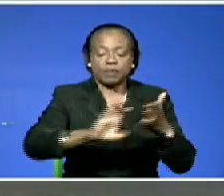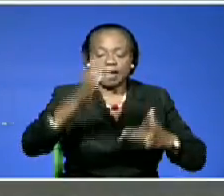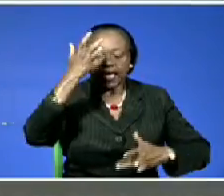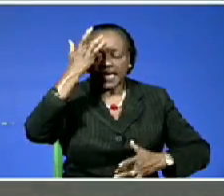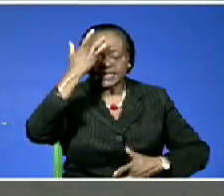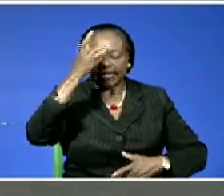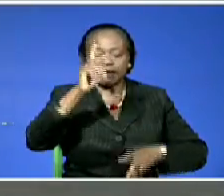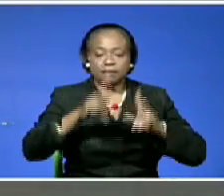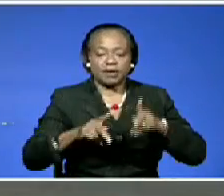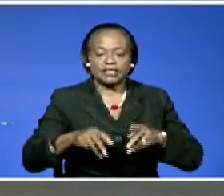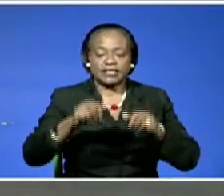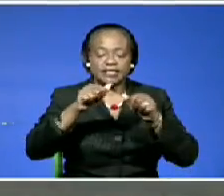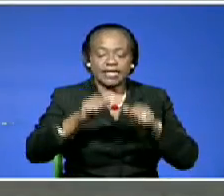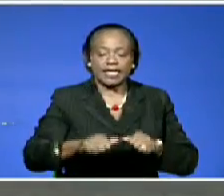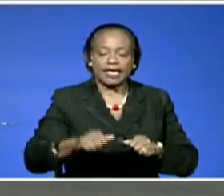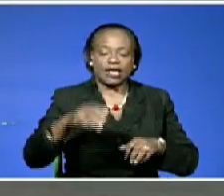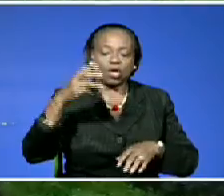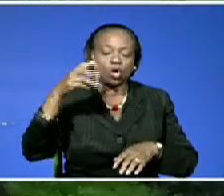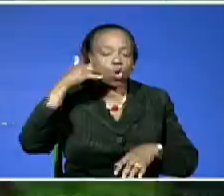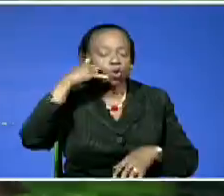hotline at P.M.H at